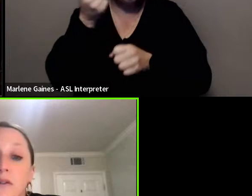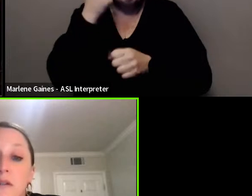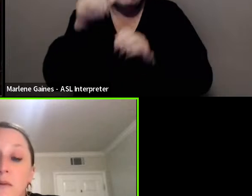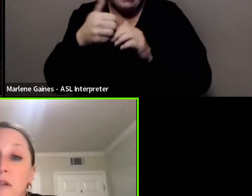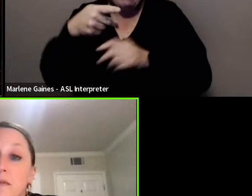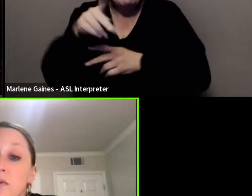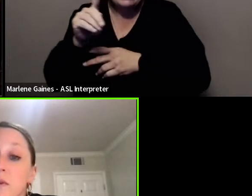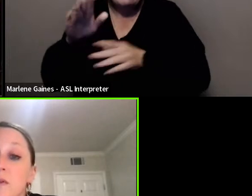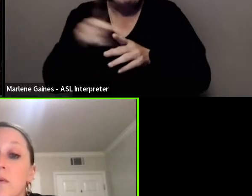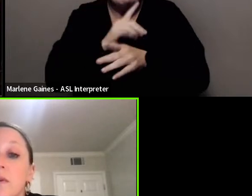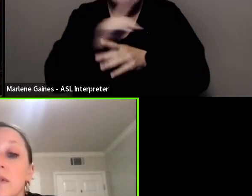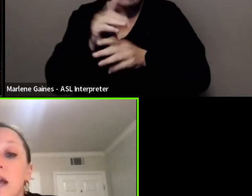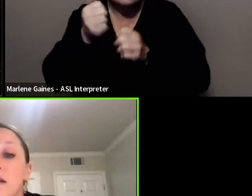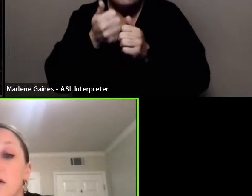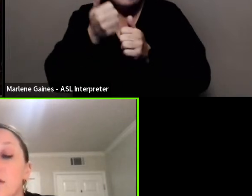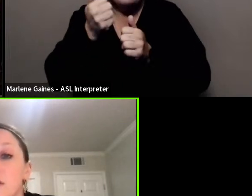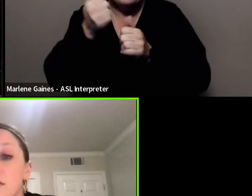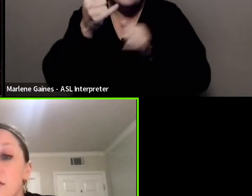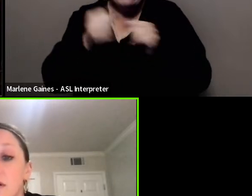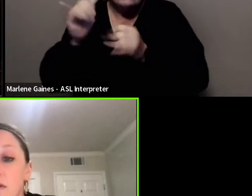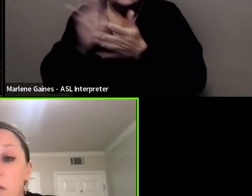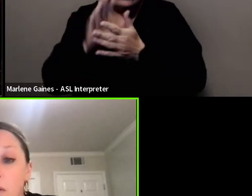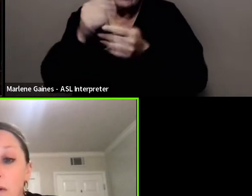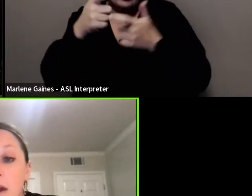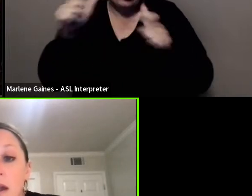PD functions with individual schools and the larger